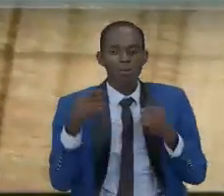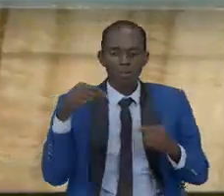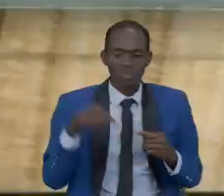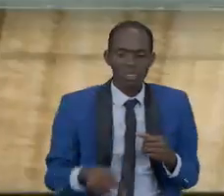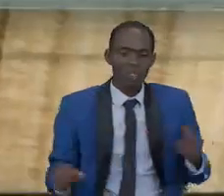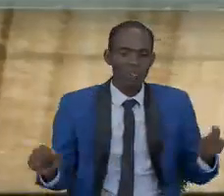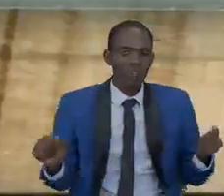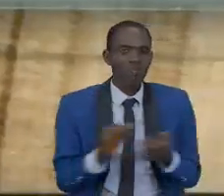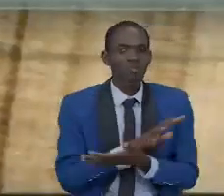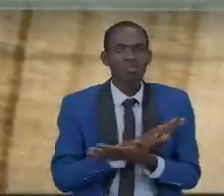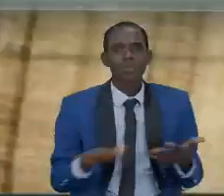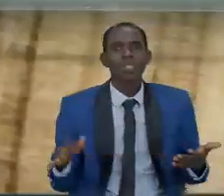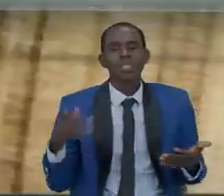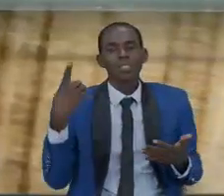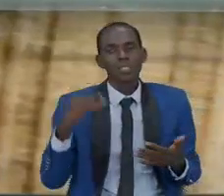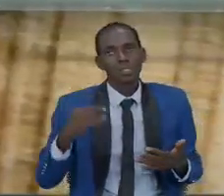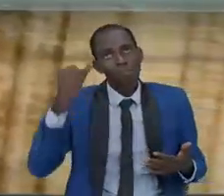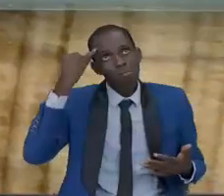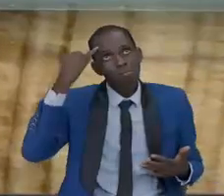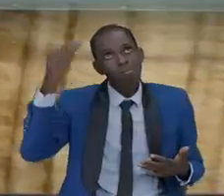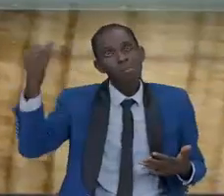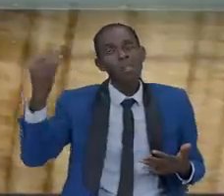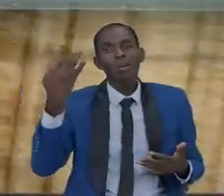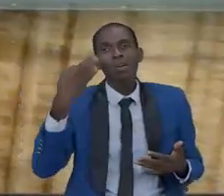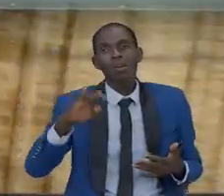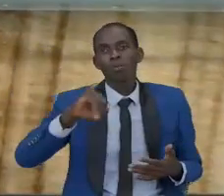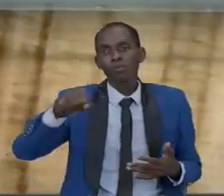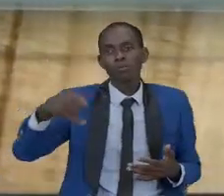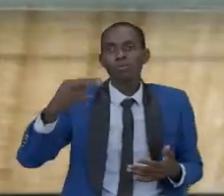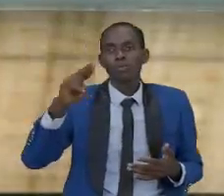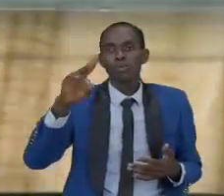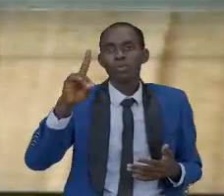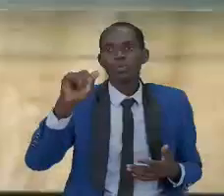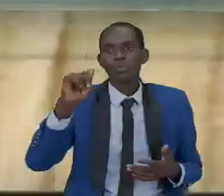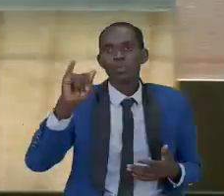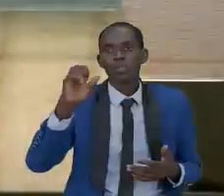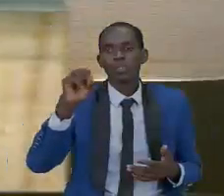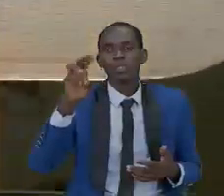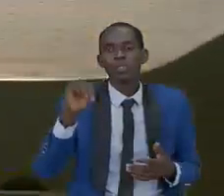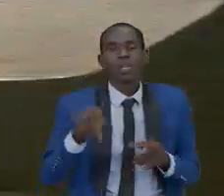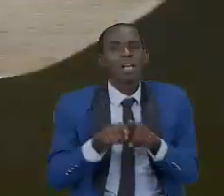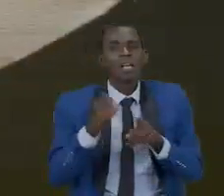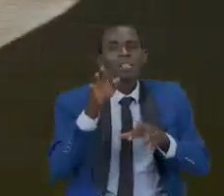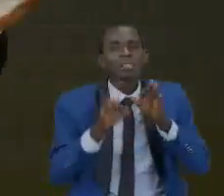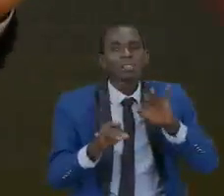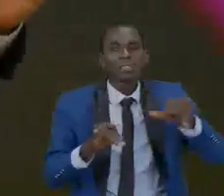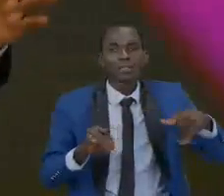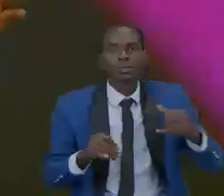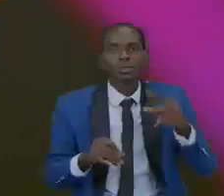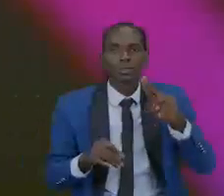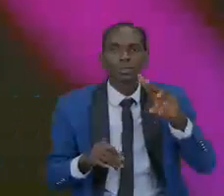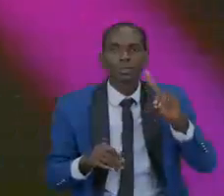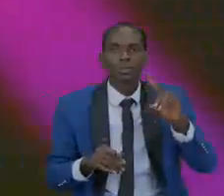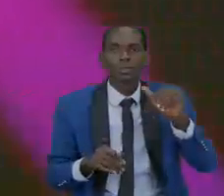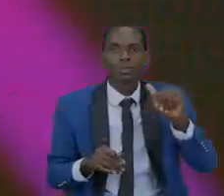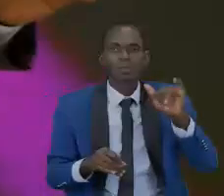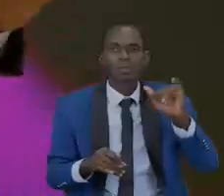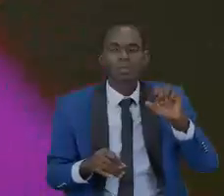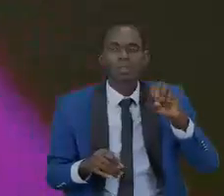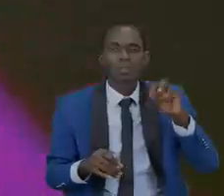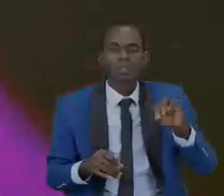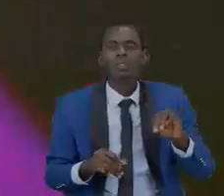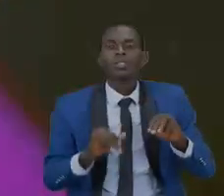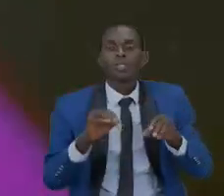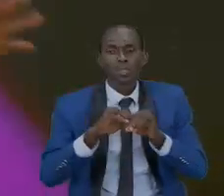destroyed the ideology of Judaism as if Judaism or the obedience to the